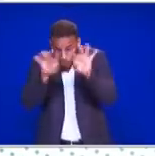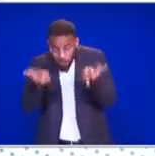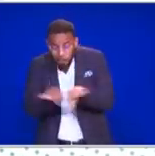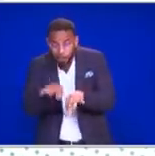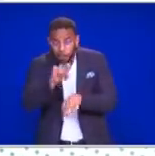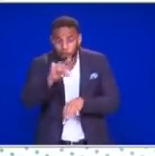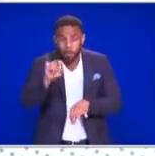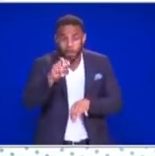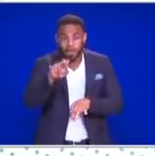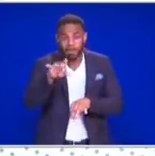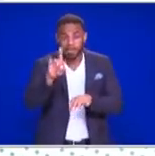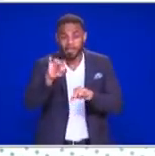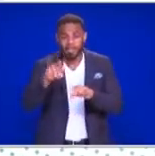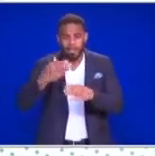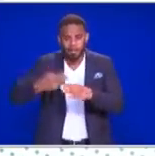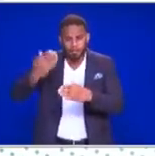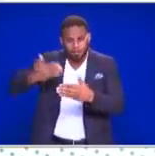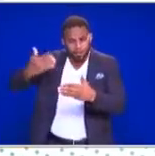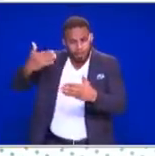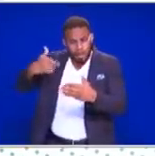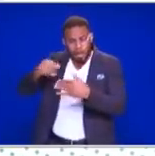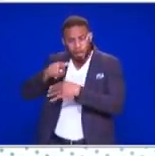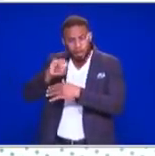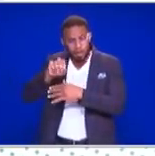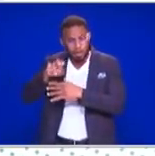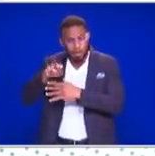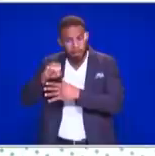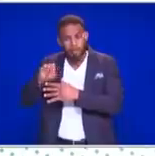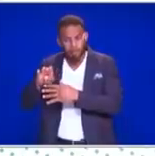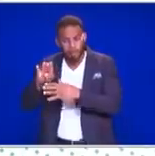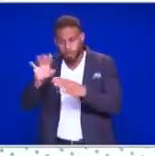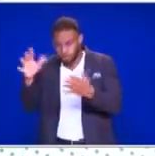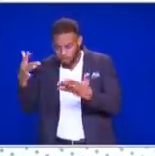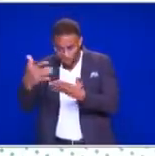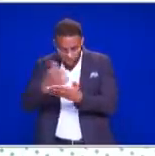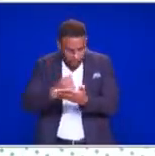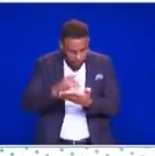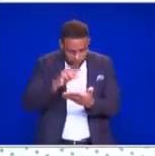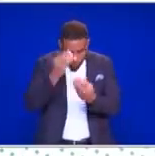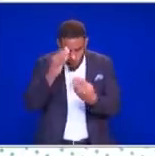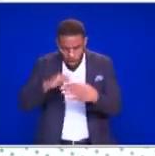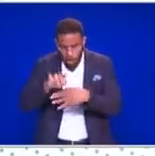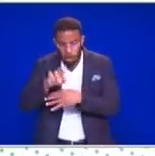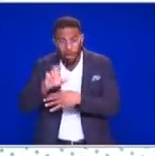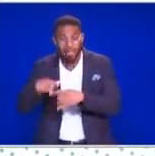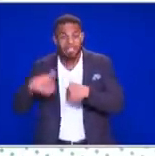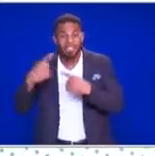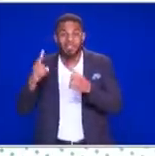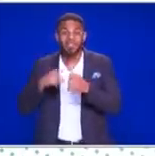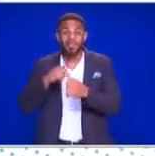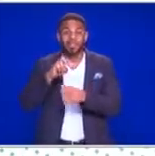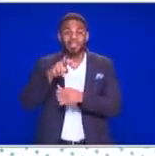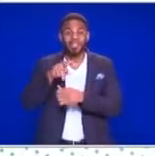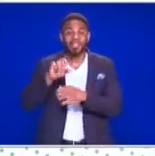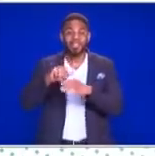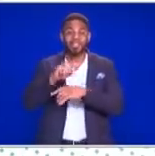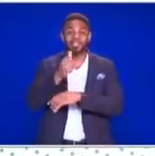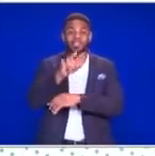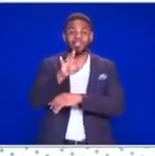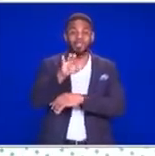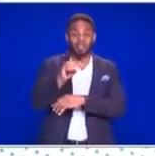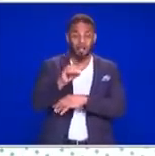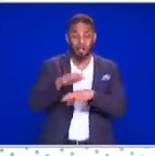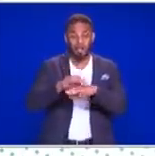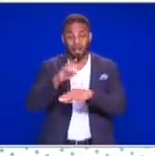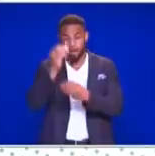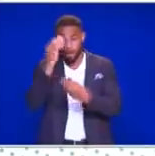2020 census data historically, as the U.S. Census Bureau has collected data on race since the first census in 1790 and data